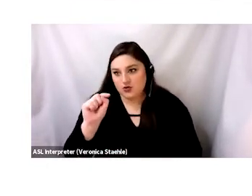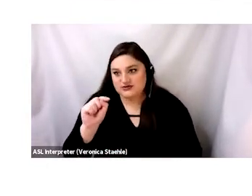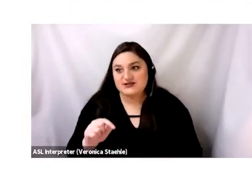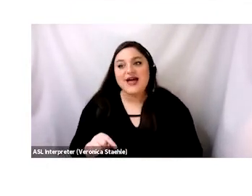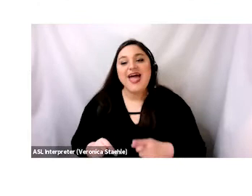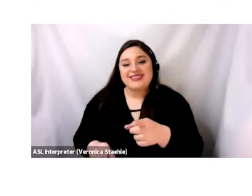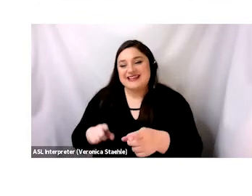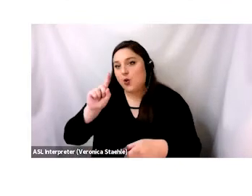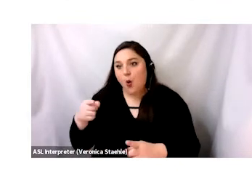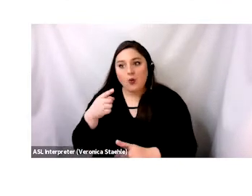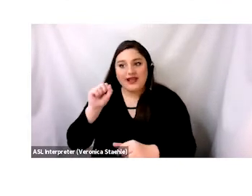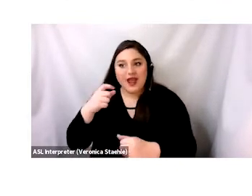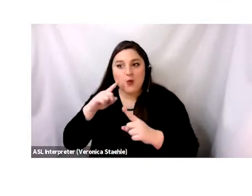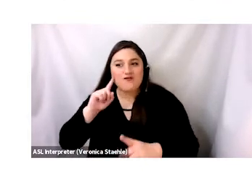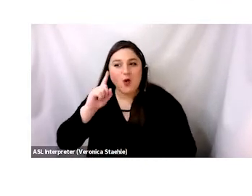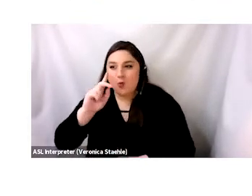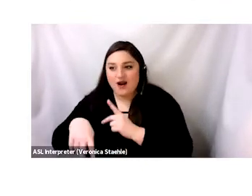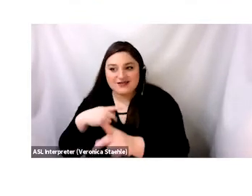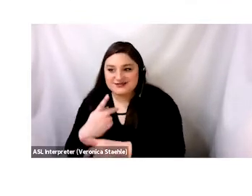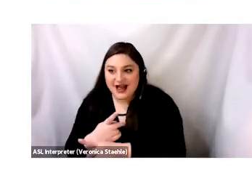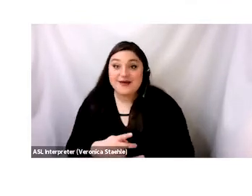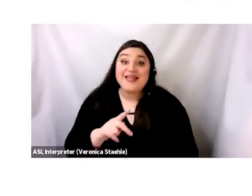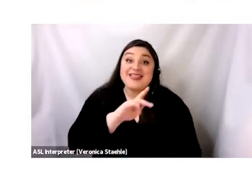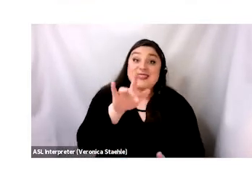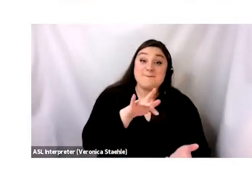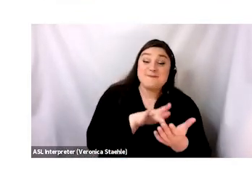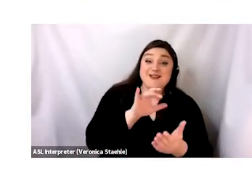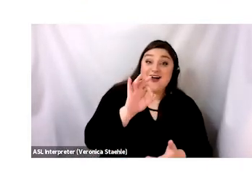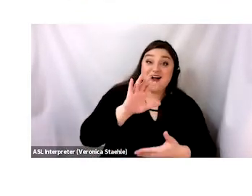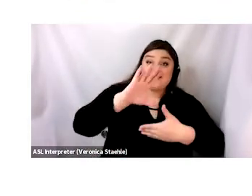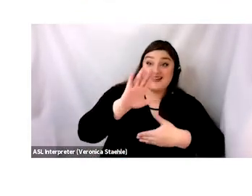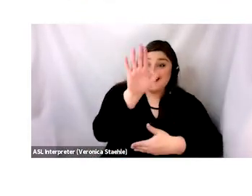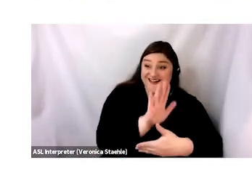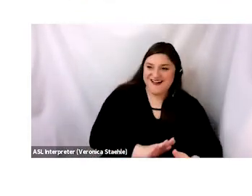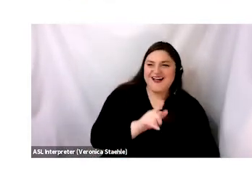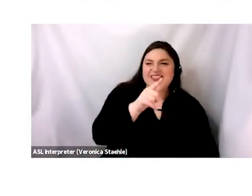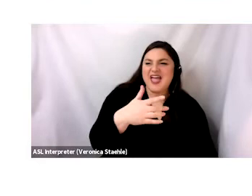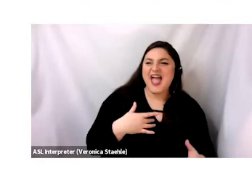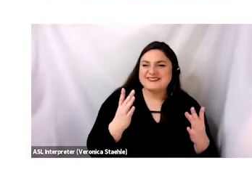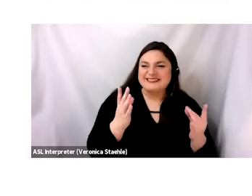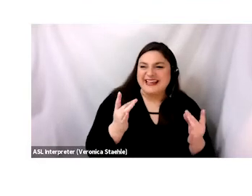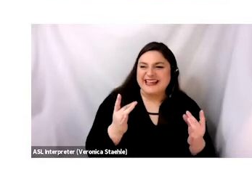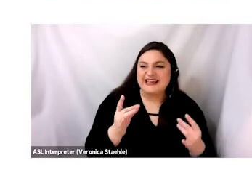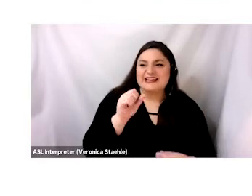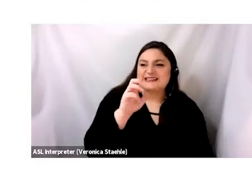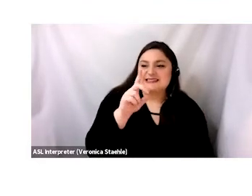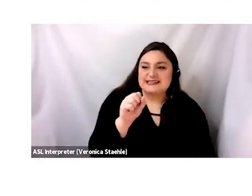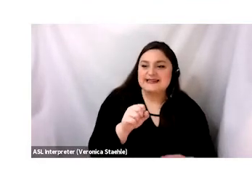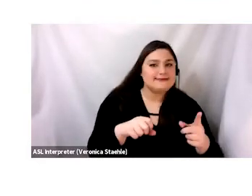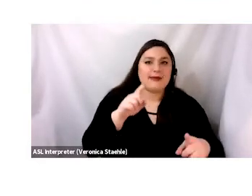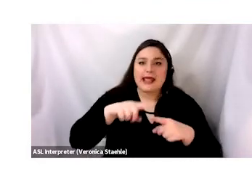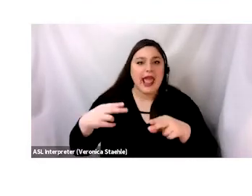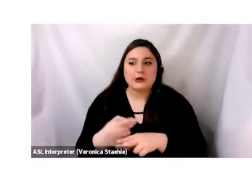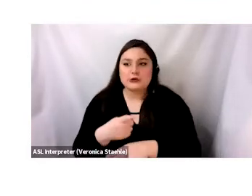seeds that were time consuming to pick out of the fluffy white cotton bowls that were actually useful. So